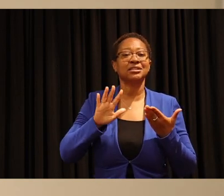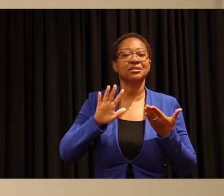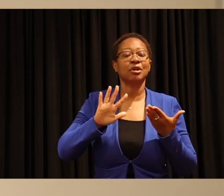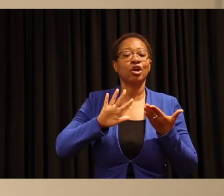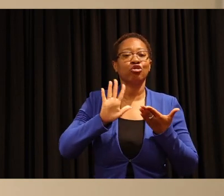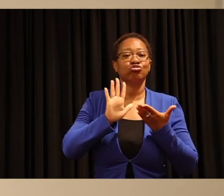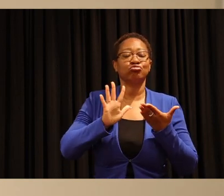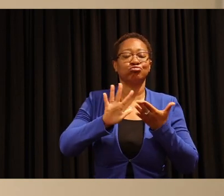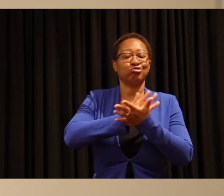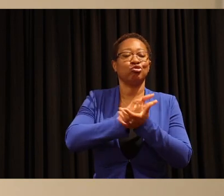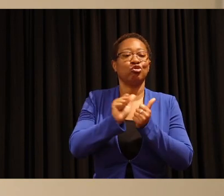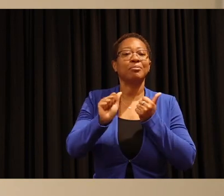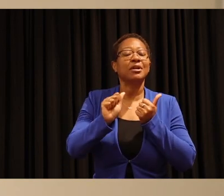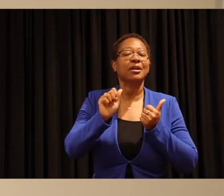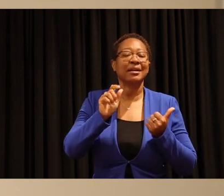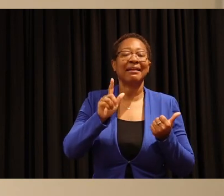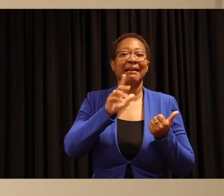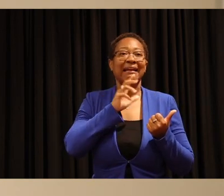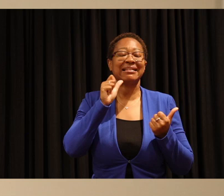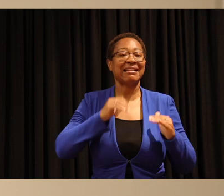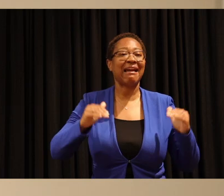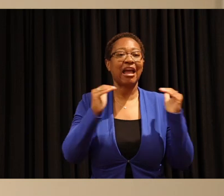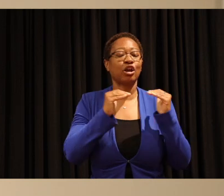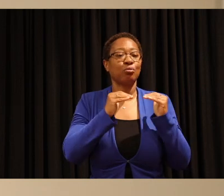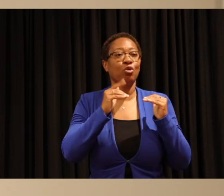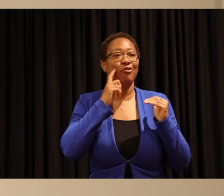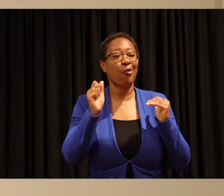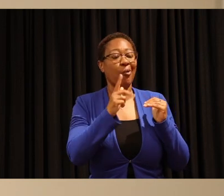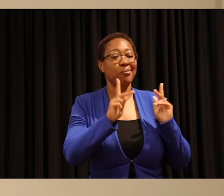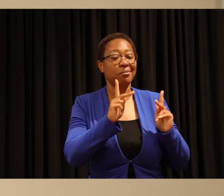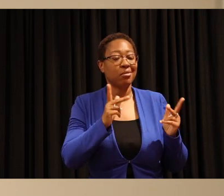or not equitable across the board.